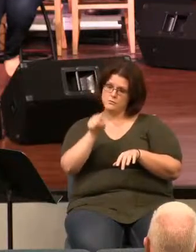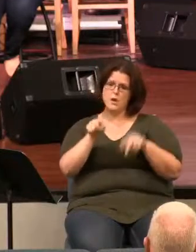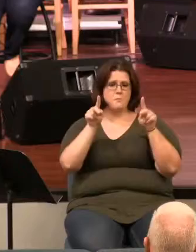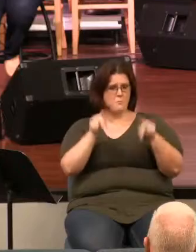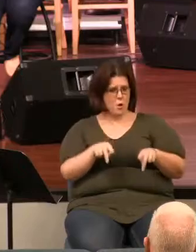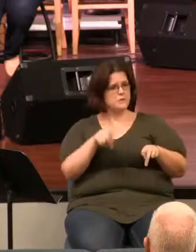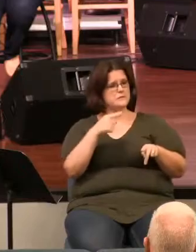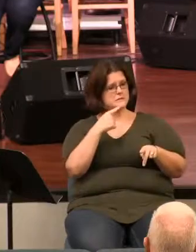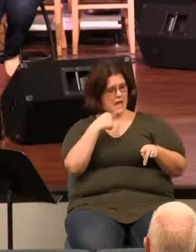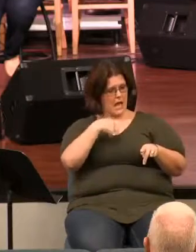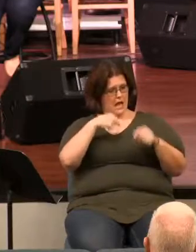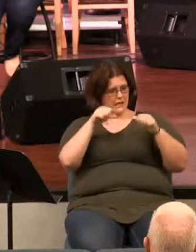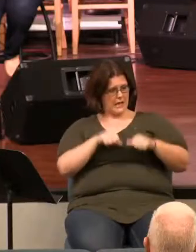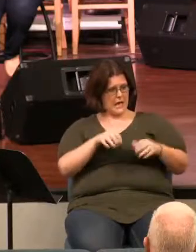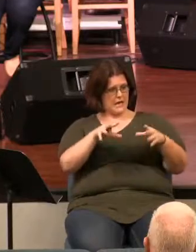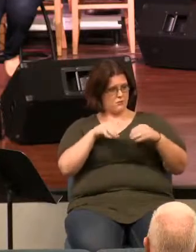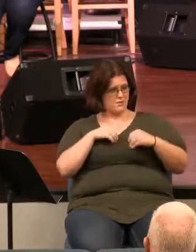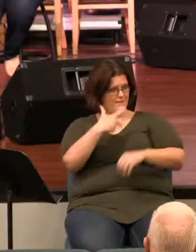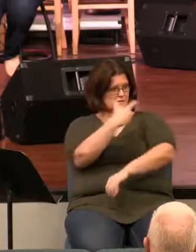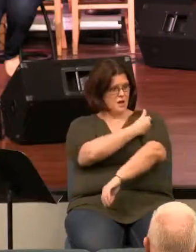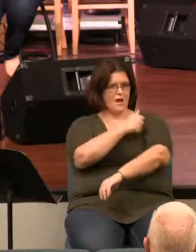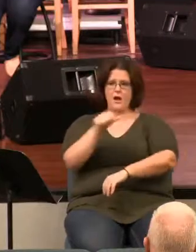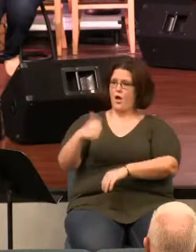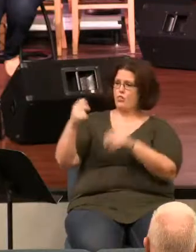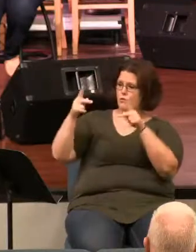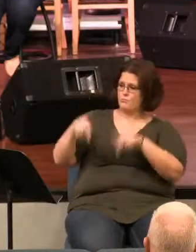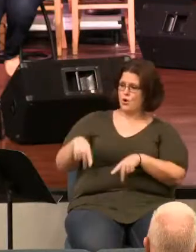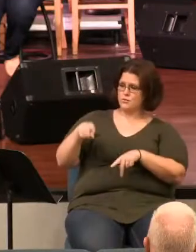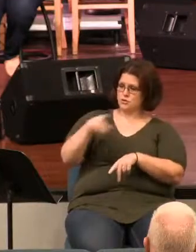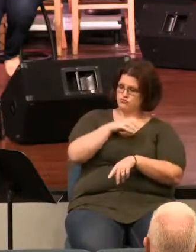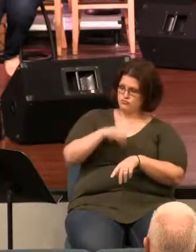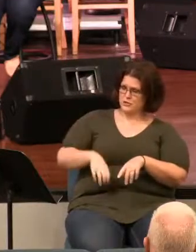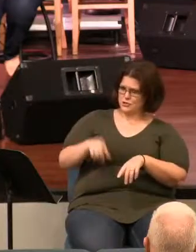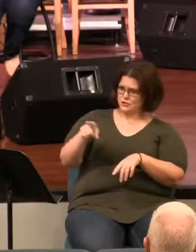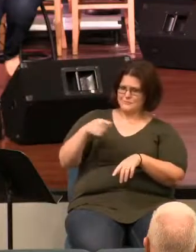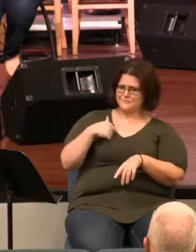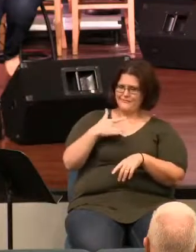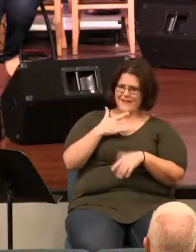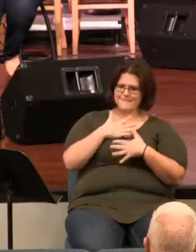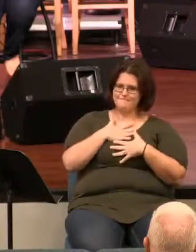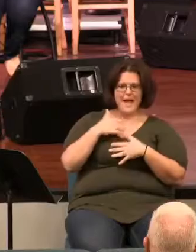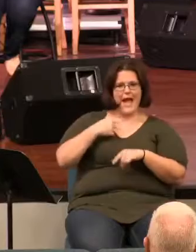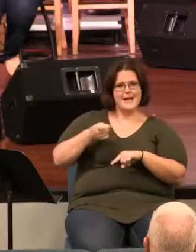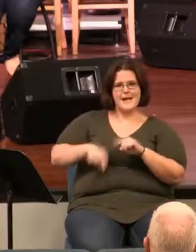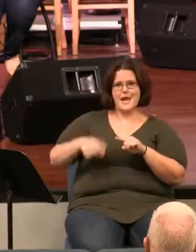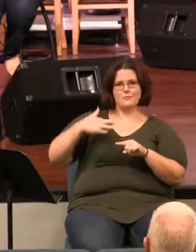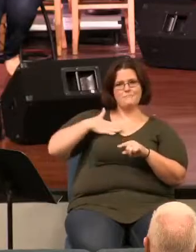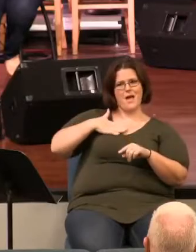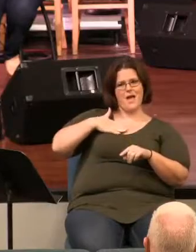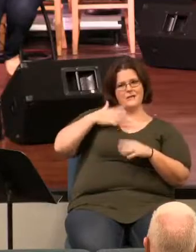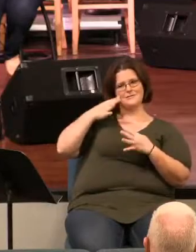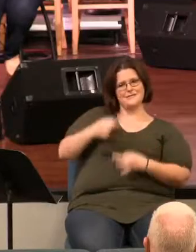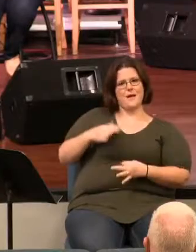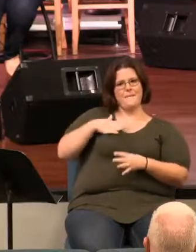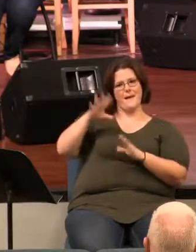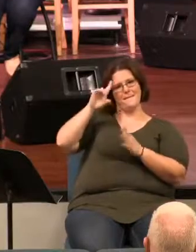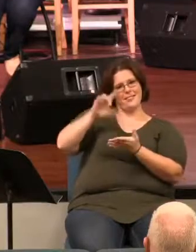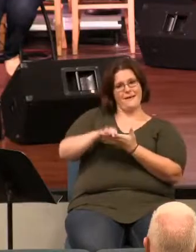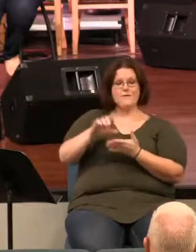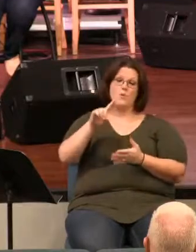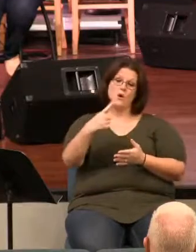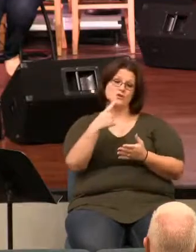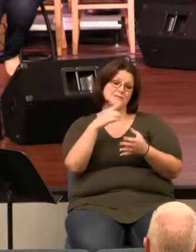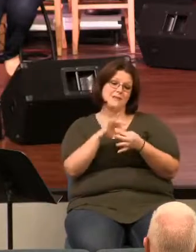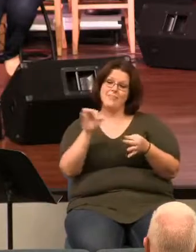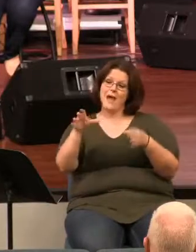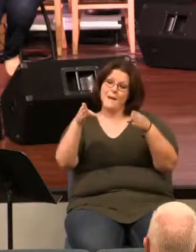receive it. That's another Christian can in good faith say, I cannot. And all we can do is give you a letter and say, we believe this person is a person of faith and they've arrived